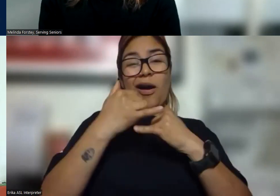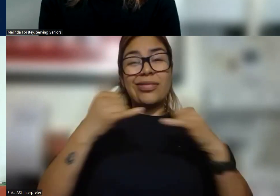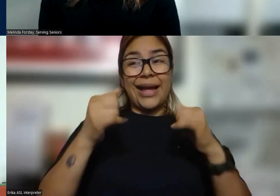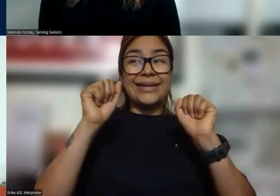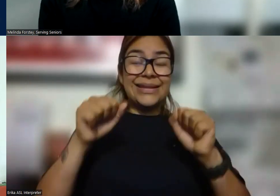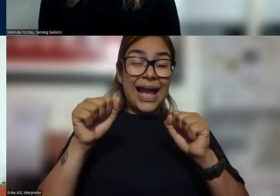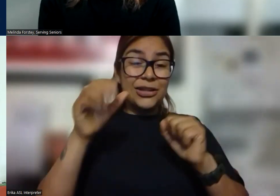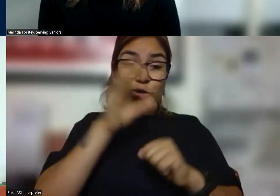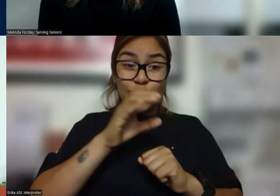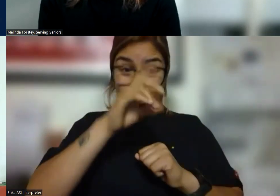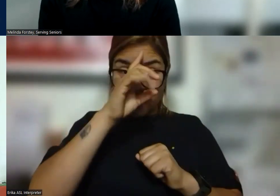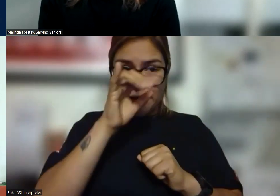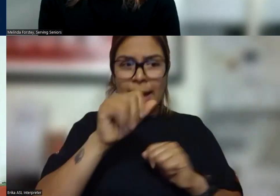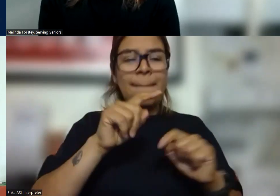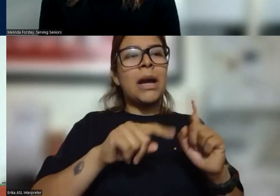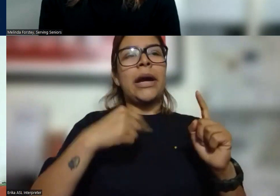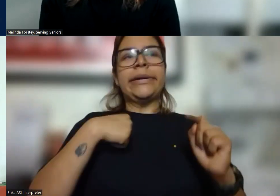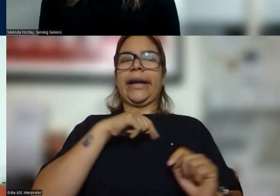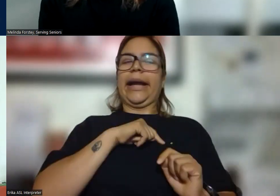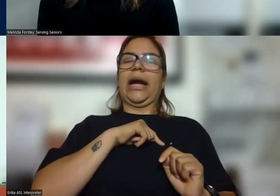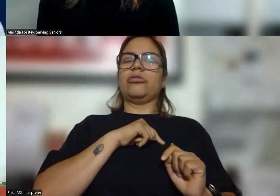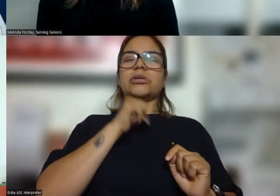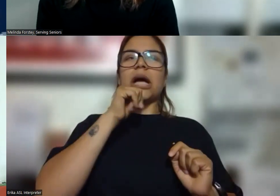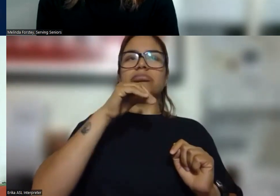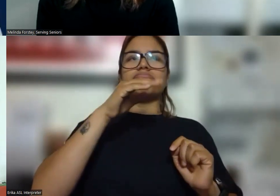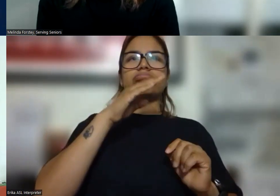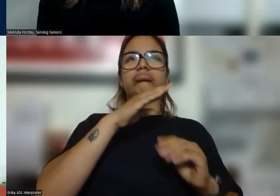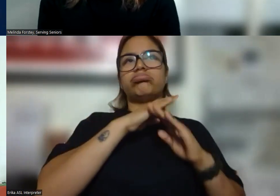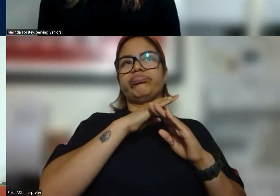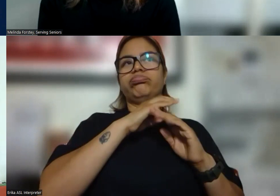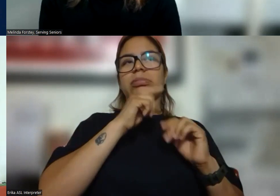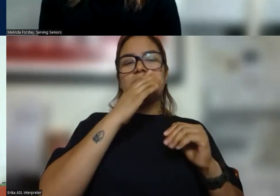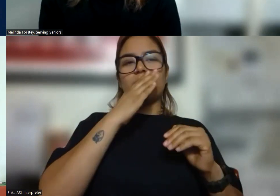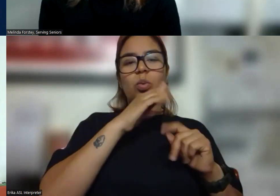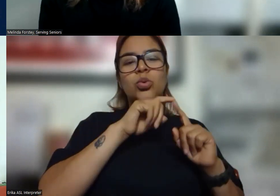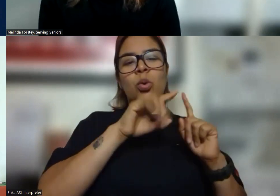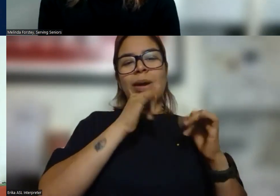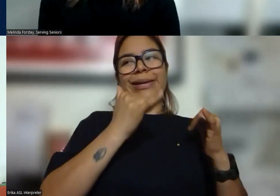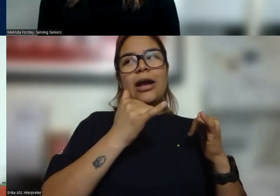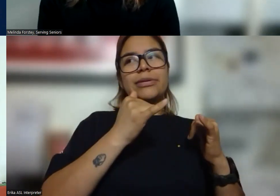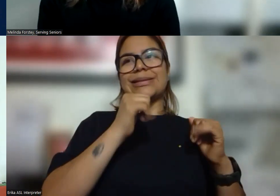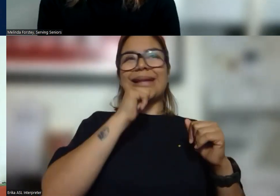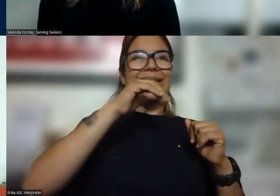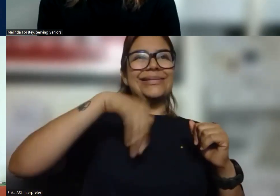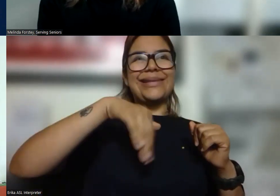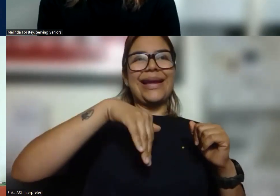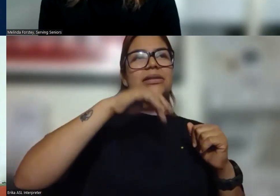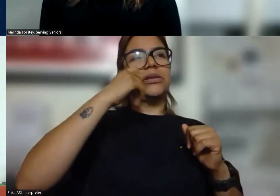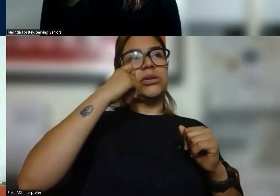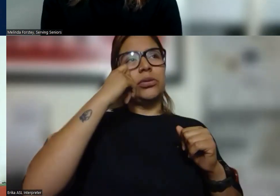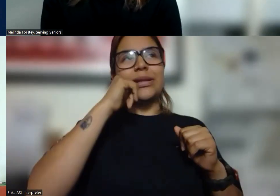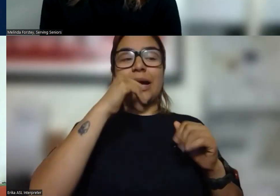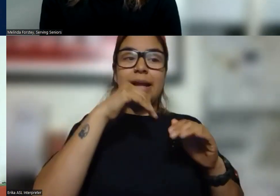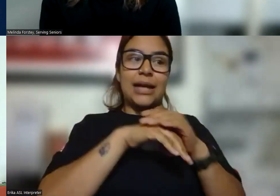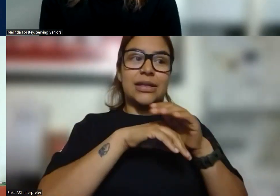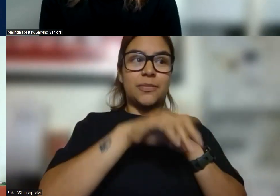housing authority has not opened up to the public. You know, they're still all working remotely, so they're very inaccessible, specifically for